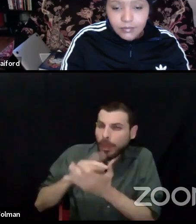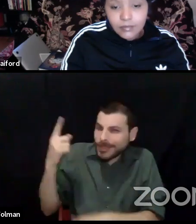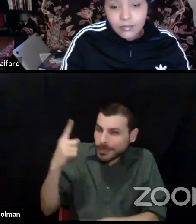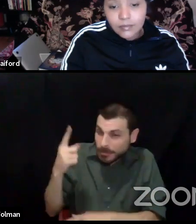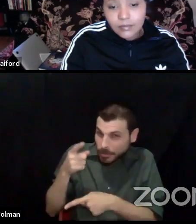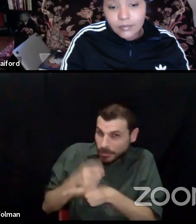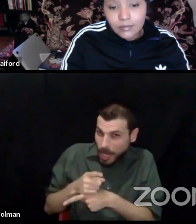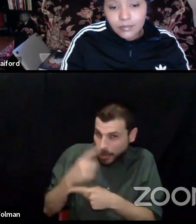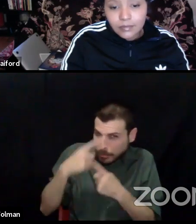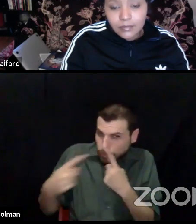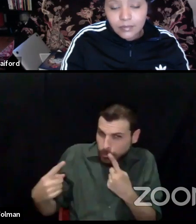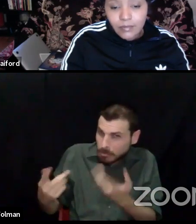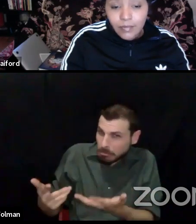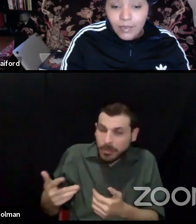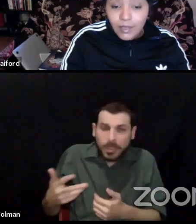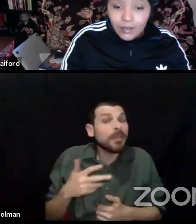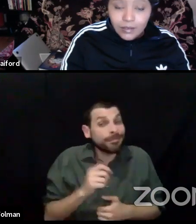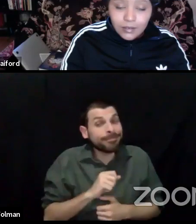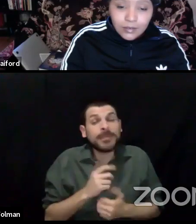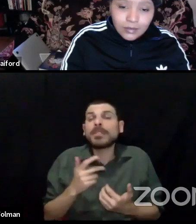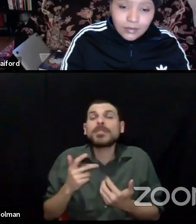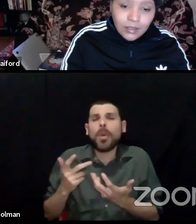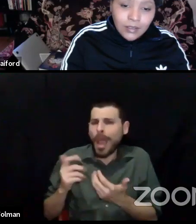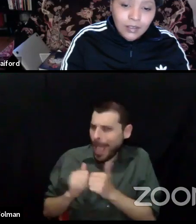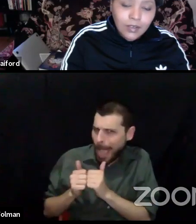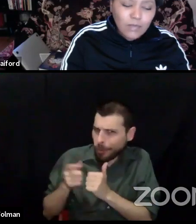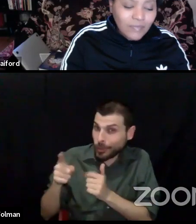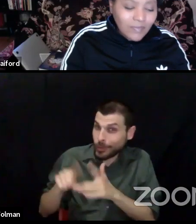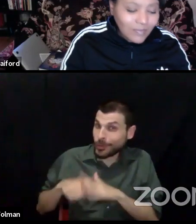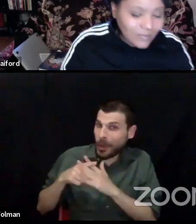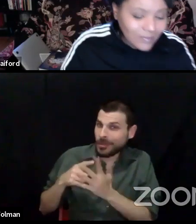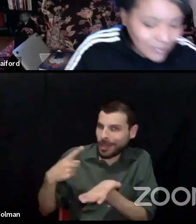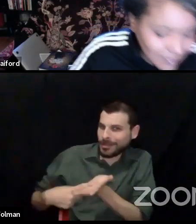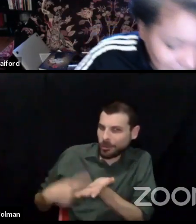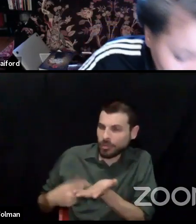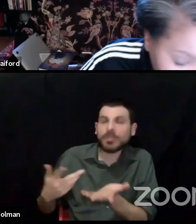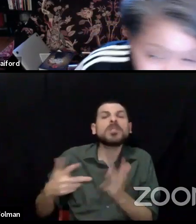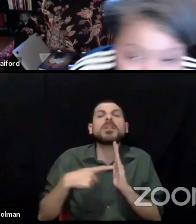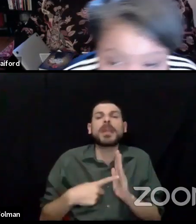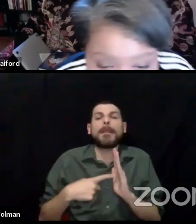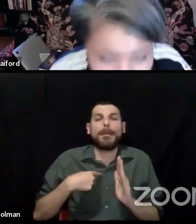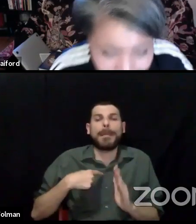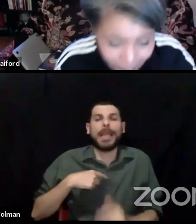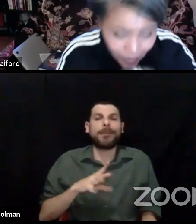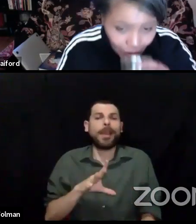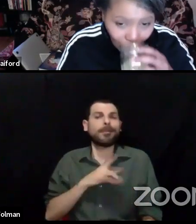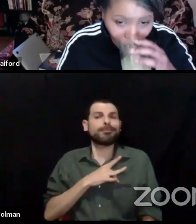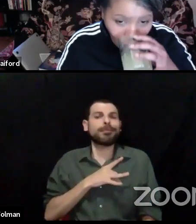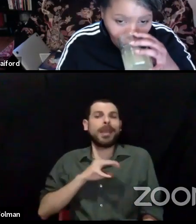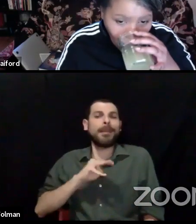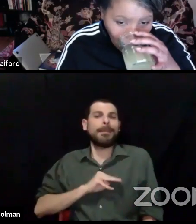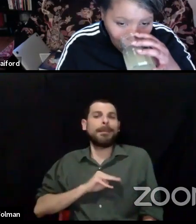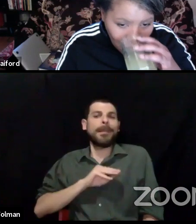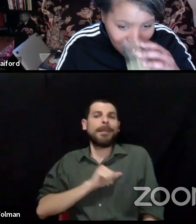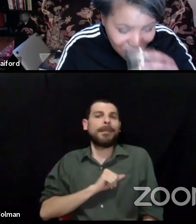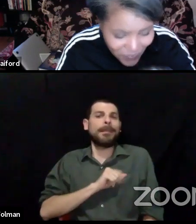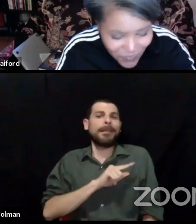How do you talk to people about that? Like if I came up to you and I had a Trump stick, a Make America Great Again